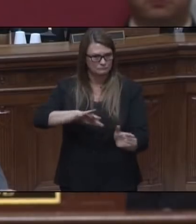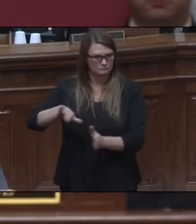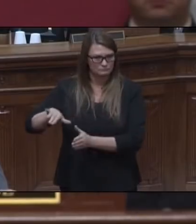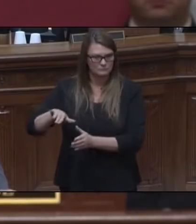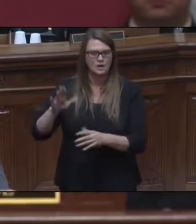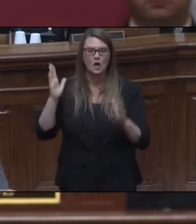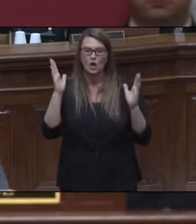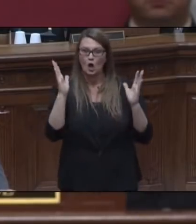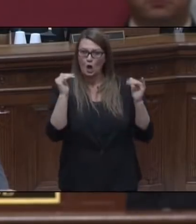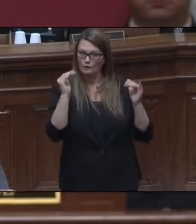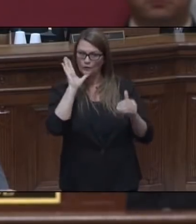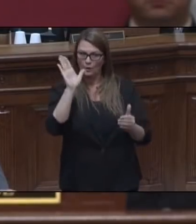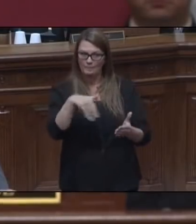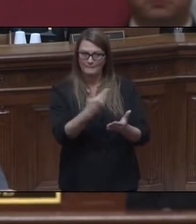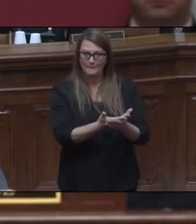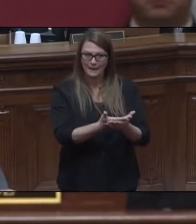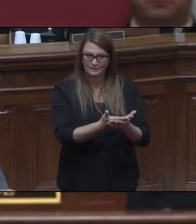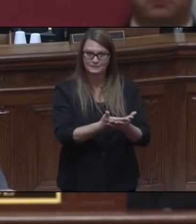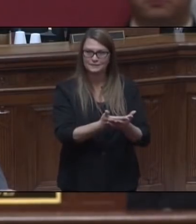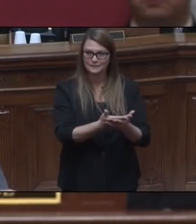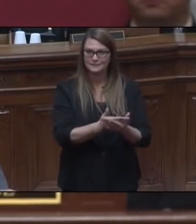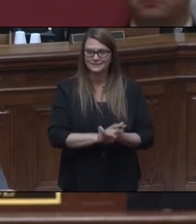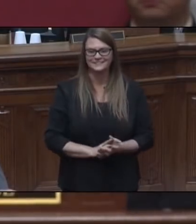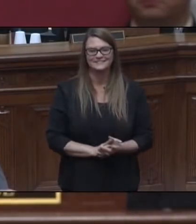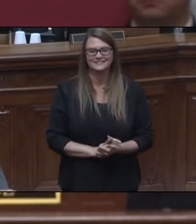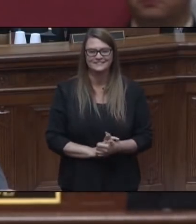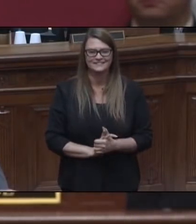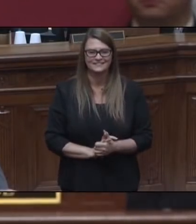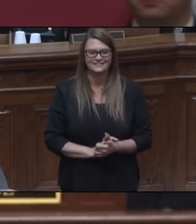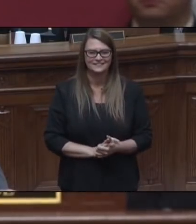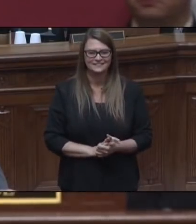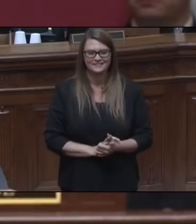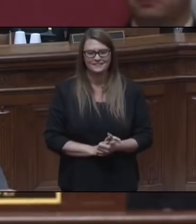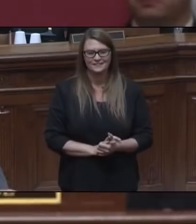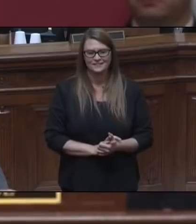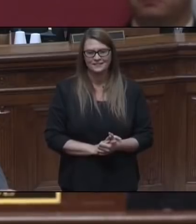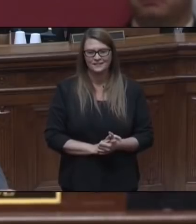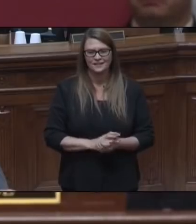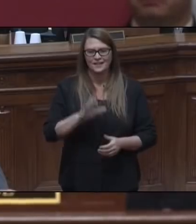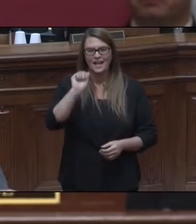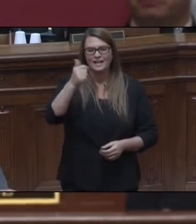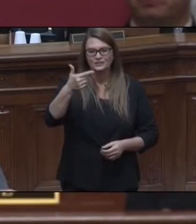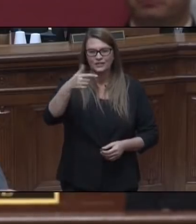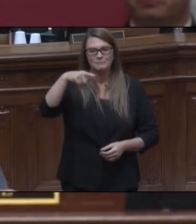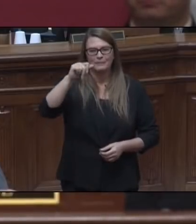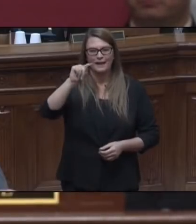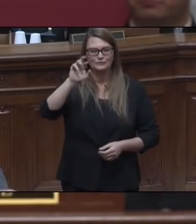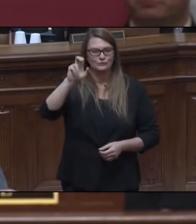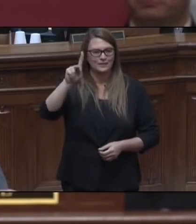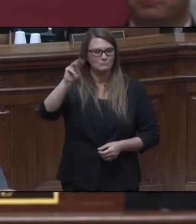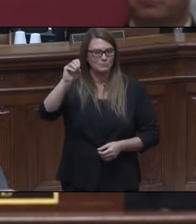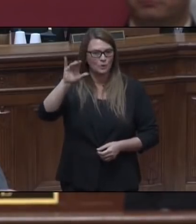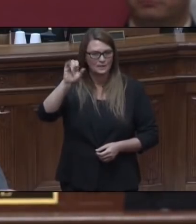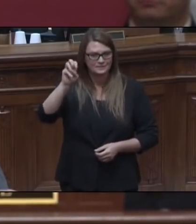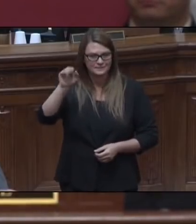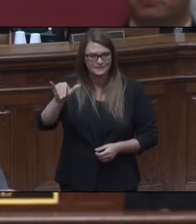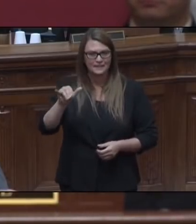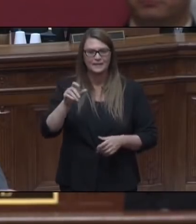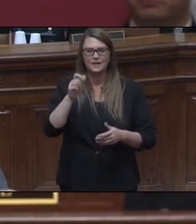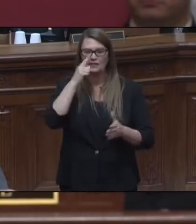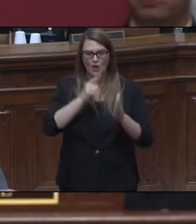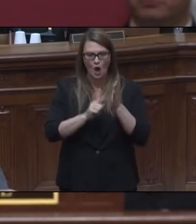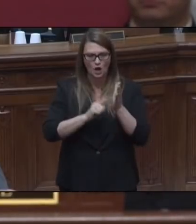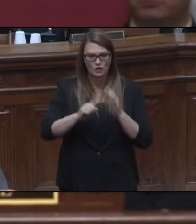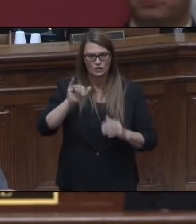we hope that he's going to come back and bear a lot of fruit. But our Attorney General, Patrick Morrissey, our State Auditor,